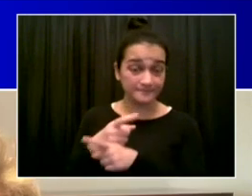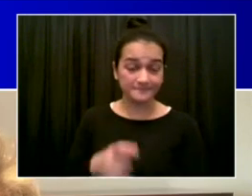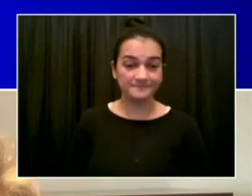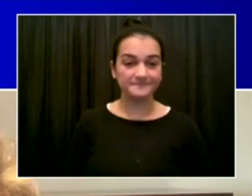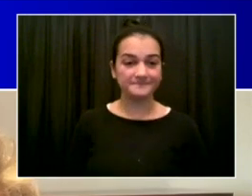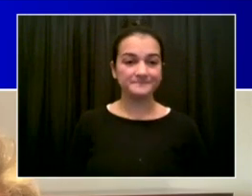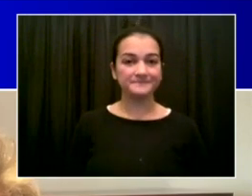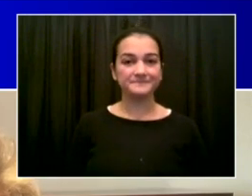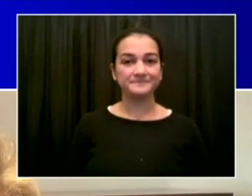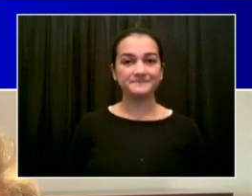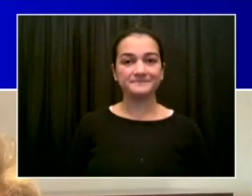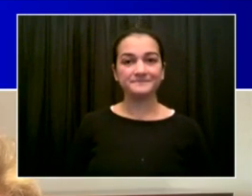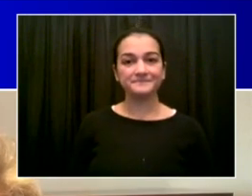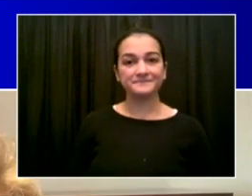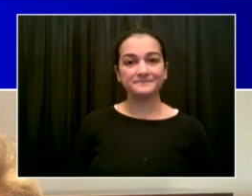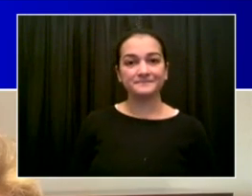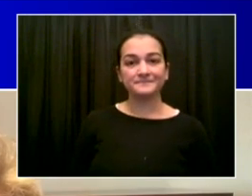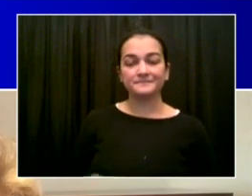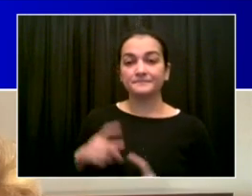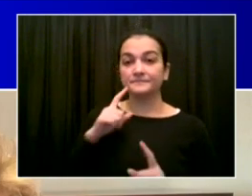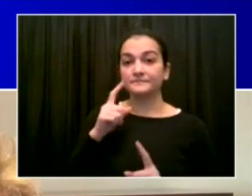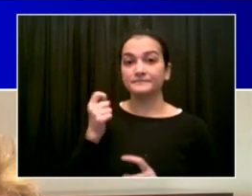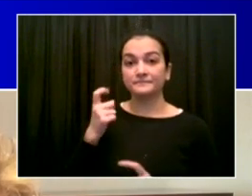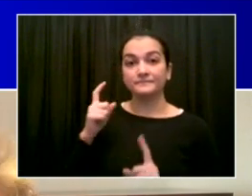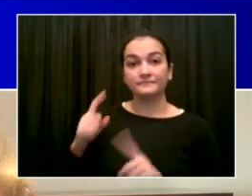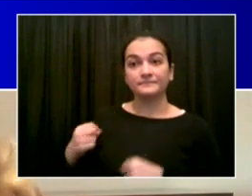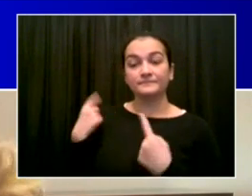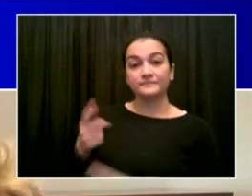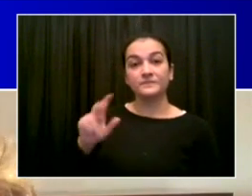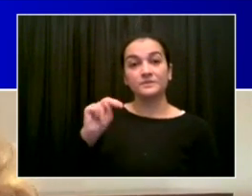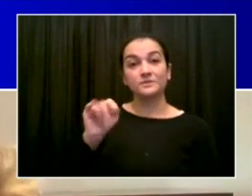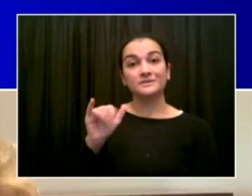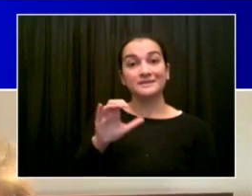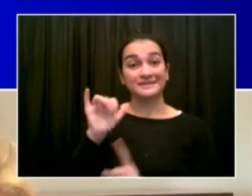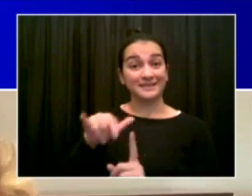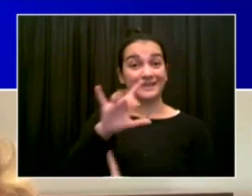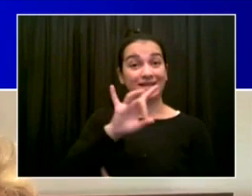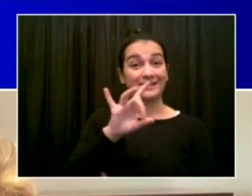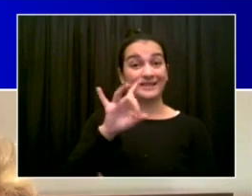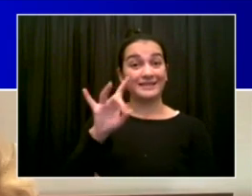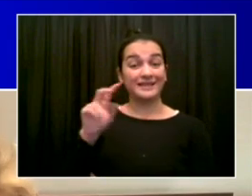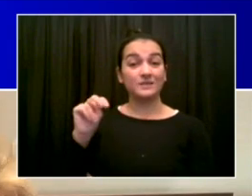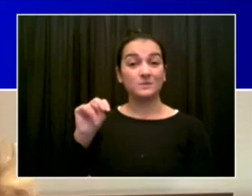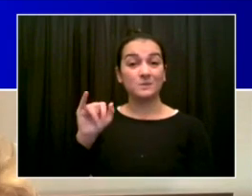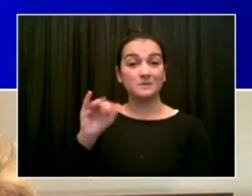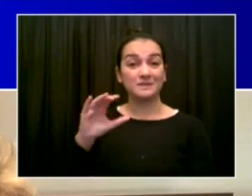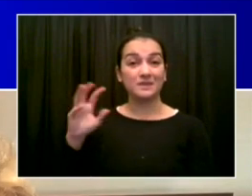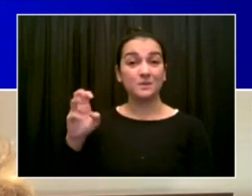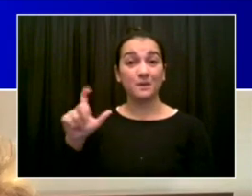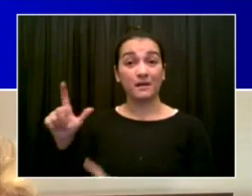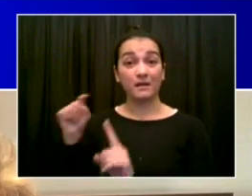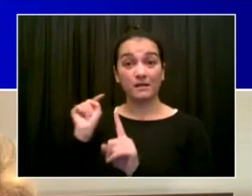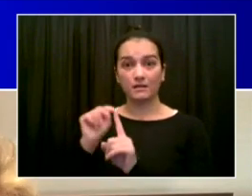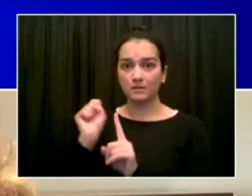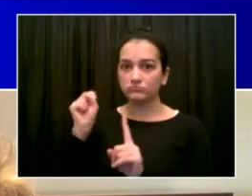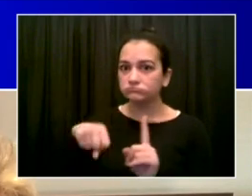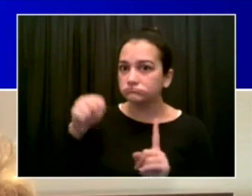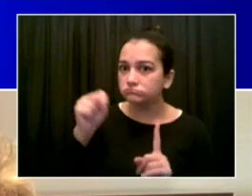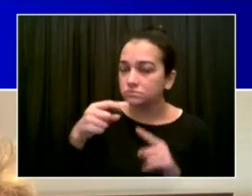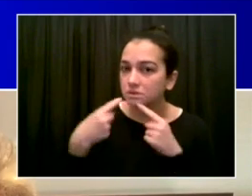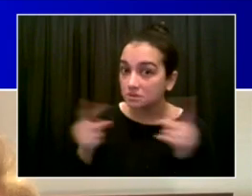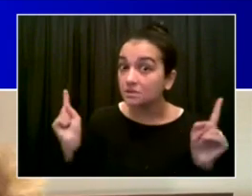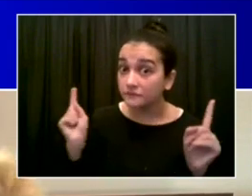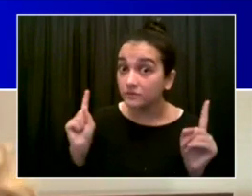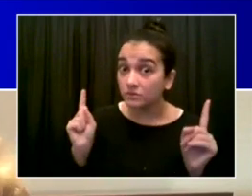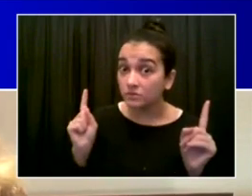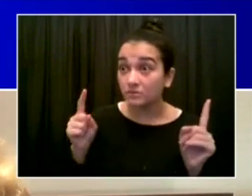888 NYC Well. We're all in this together, and making sure that mental health is treated with the same importance and